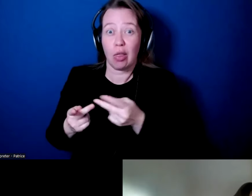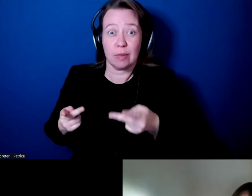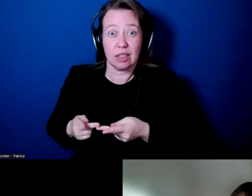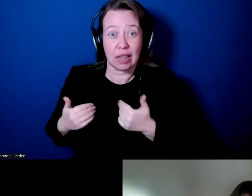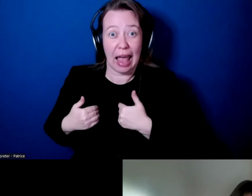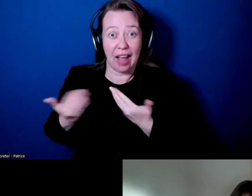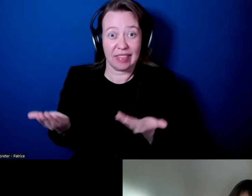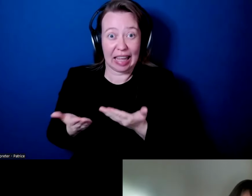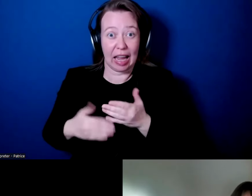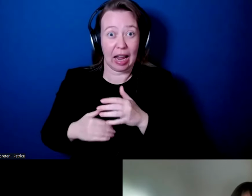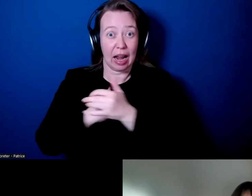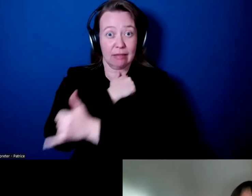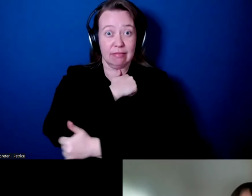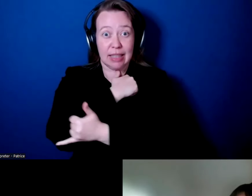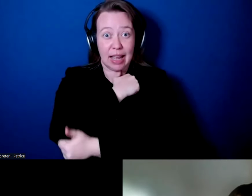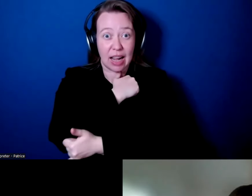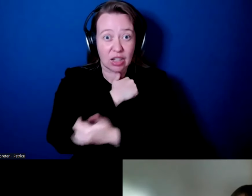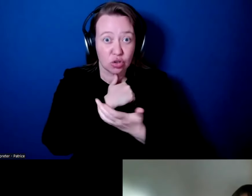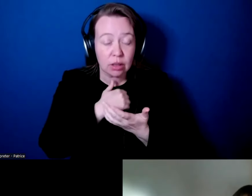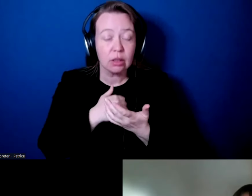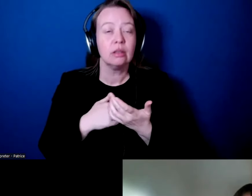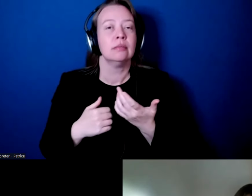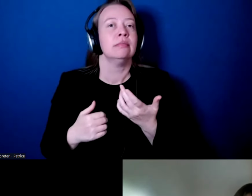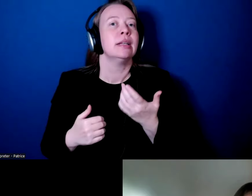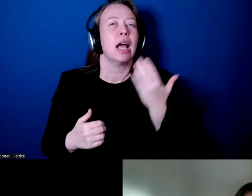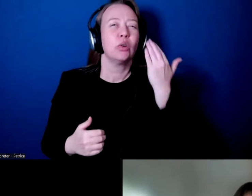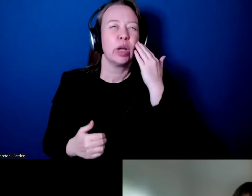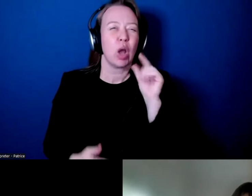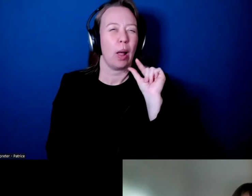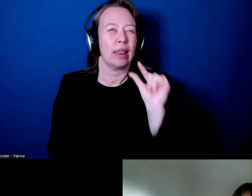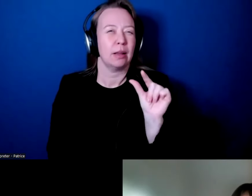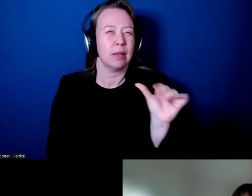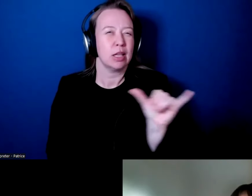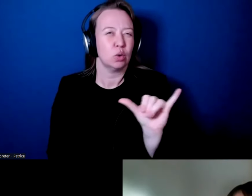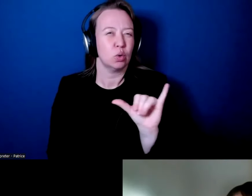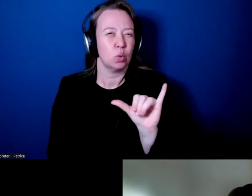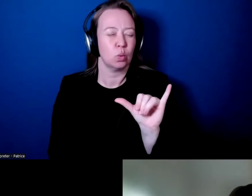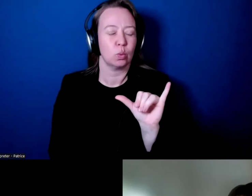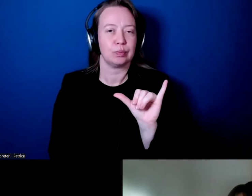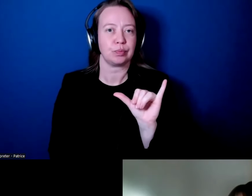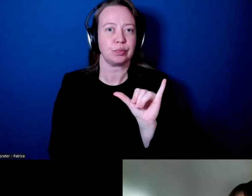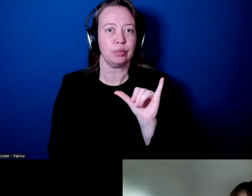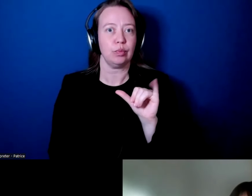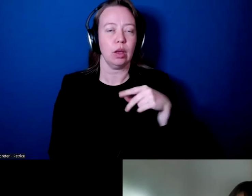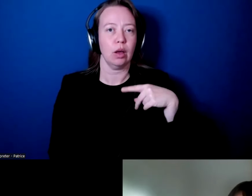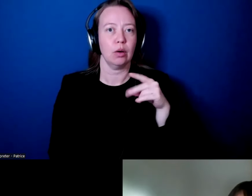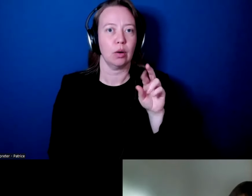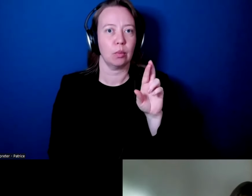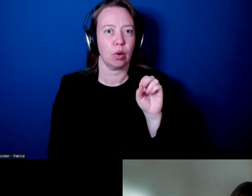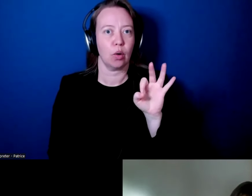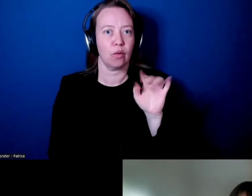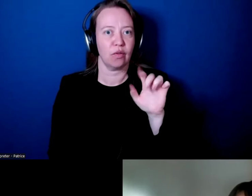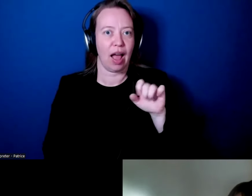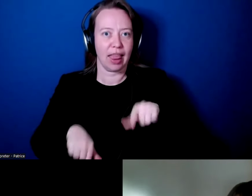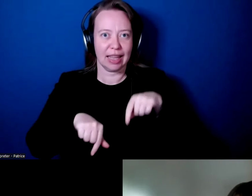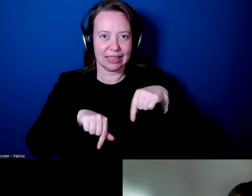country across sectors and industries. And we know also a little bit about the profile of this workforce in terms of